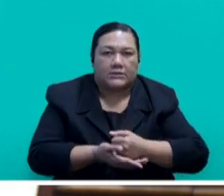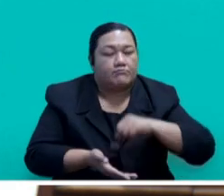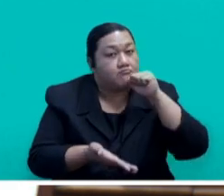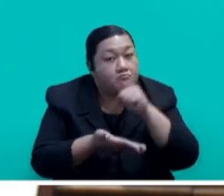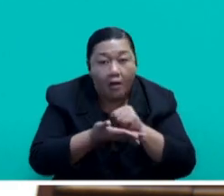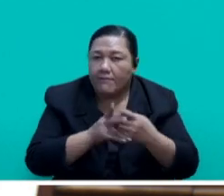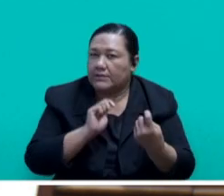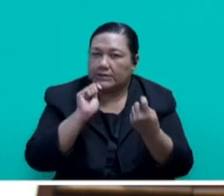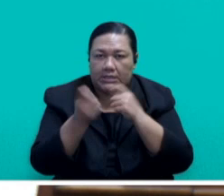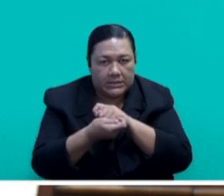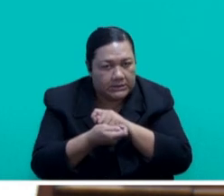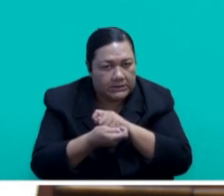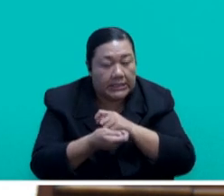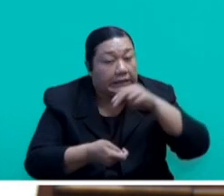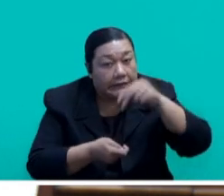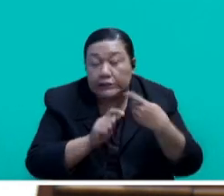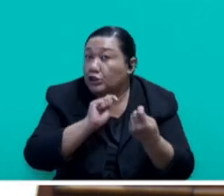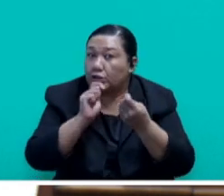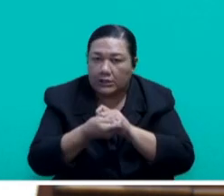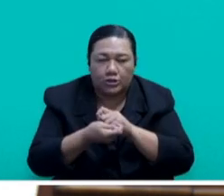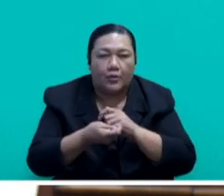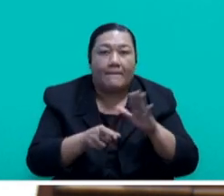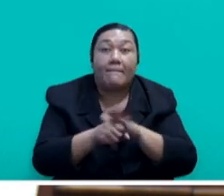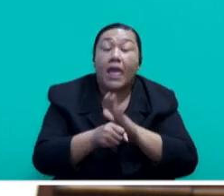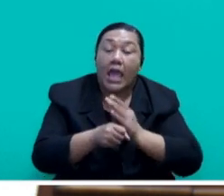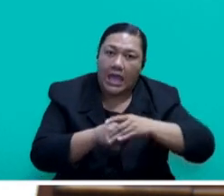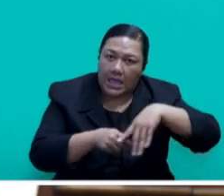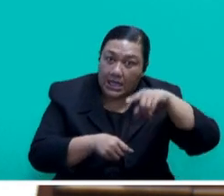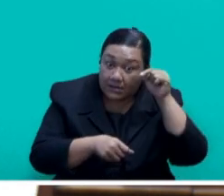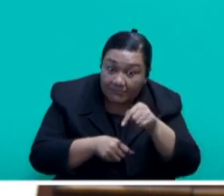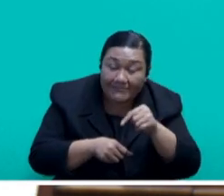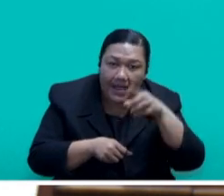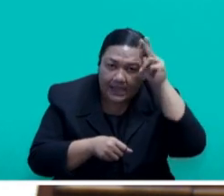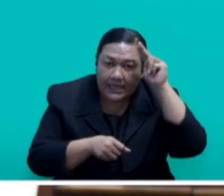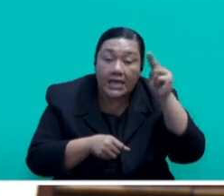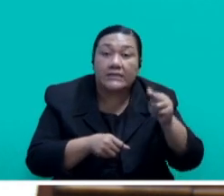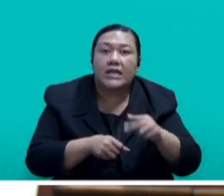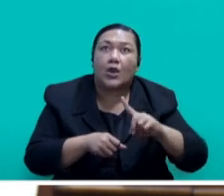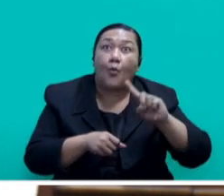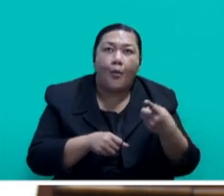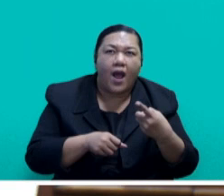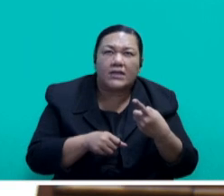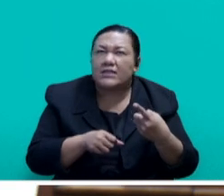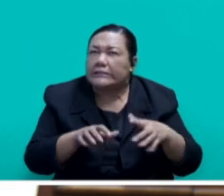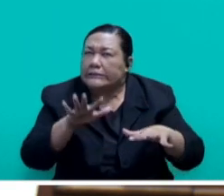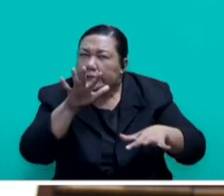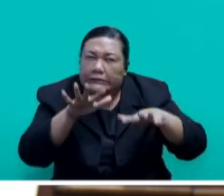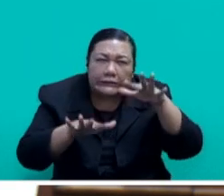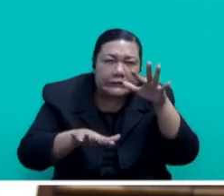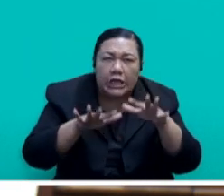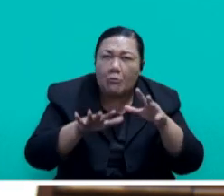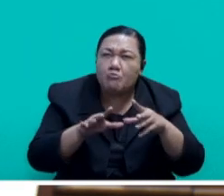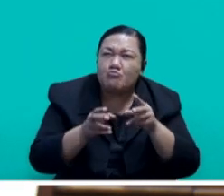protect our nation from uncertainty that we face today and possible